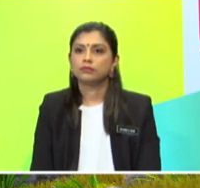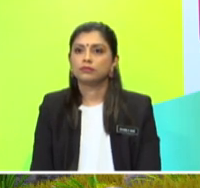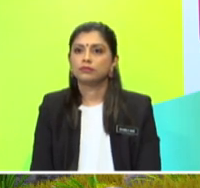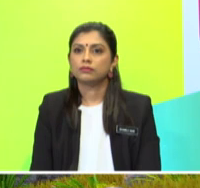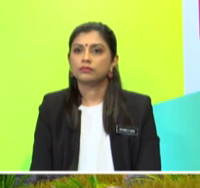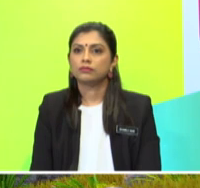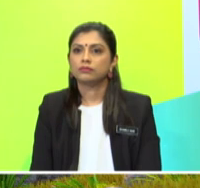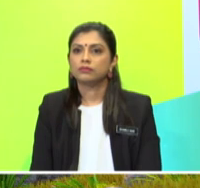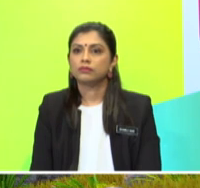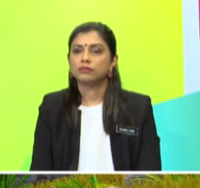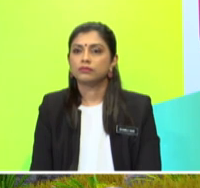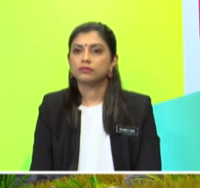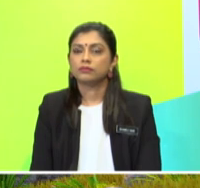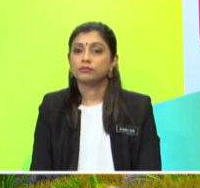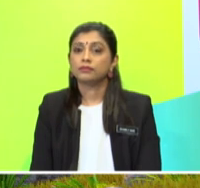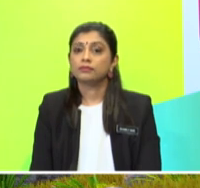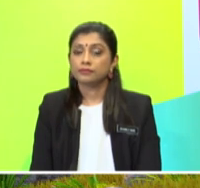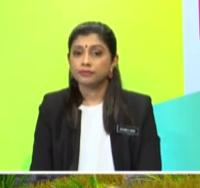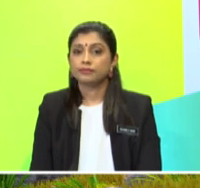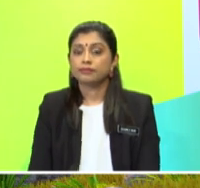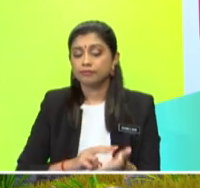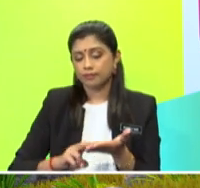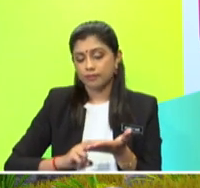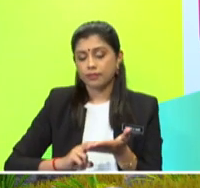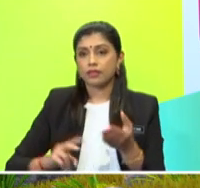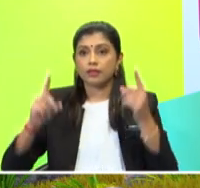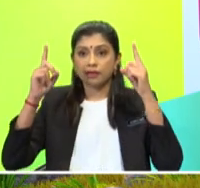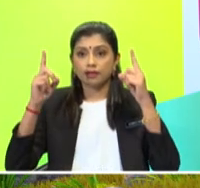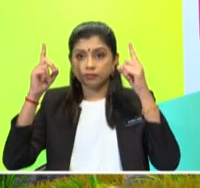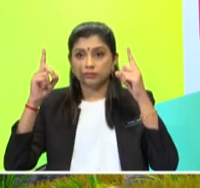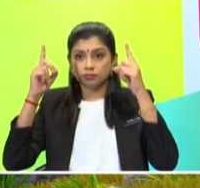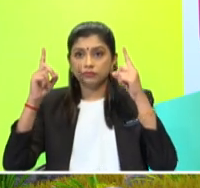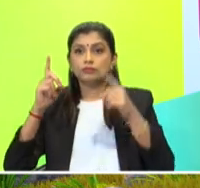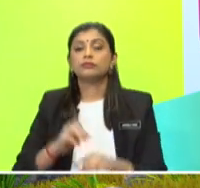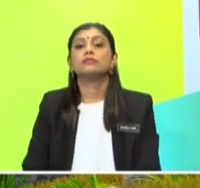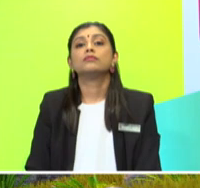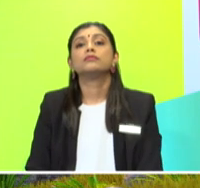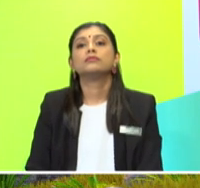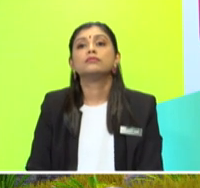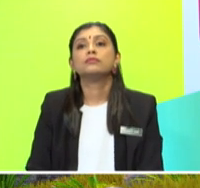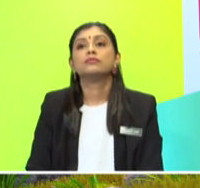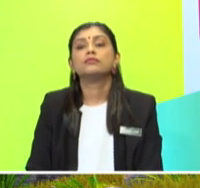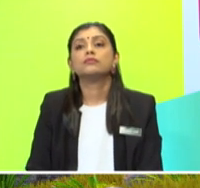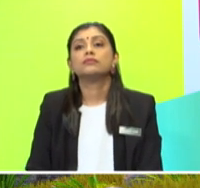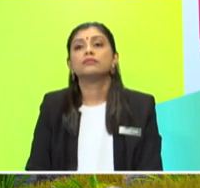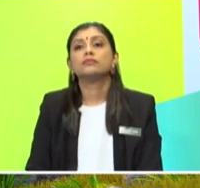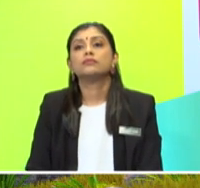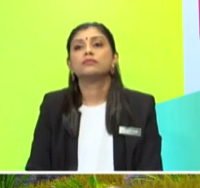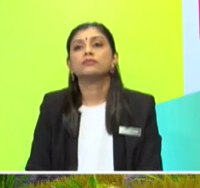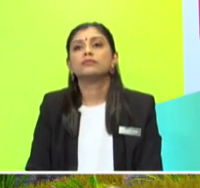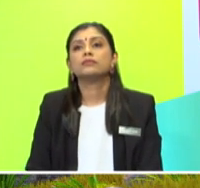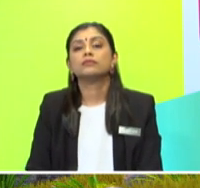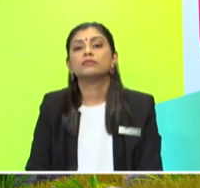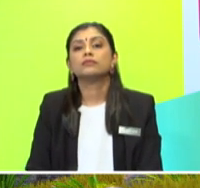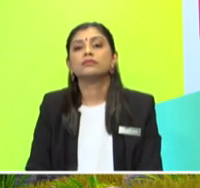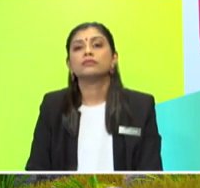Oh, you have written it down. That's good. Yes, yes. Okay. All right. Show it to us. Okay. Can you please read out your opening line?